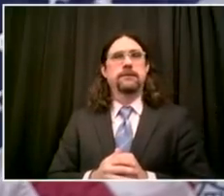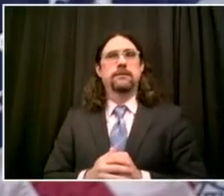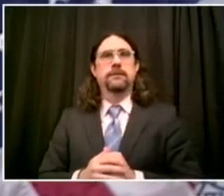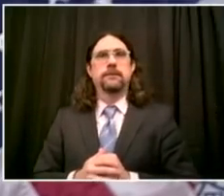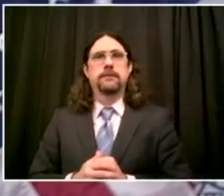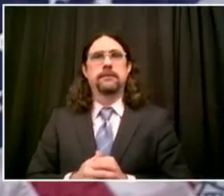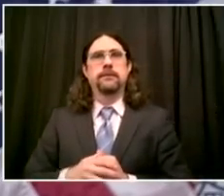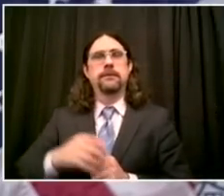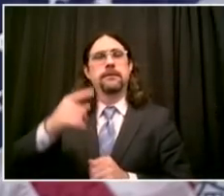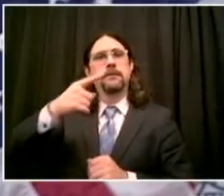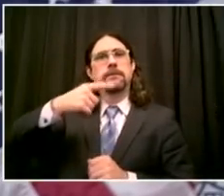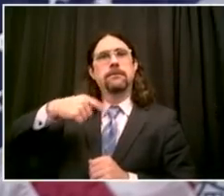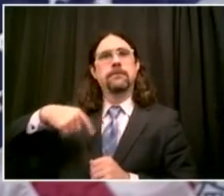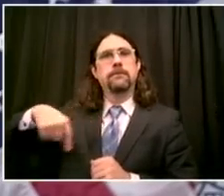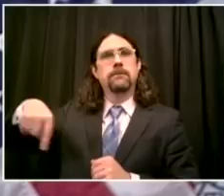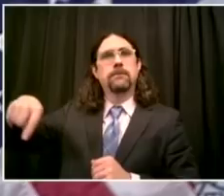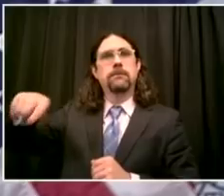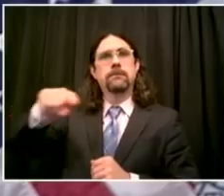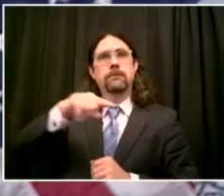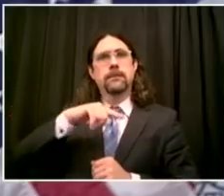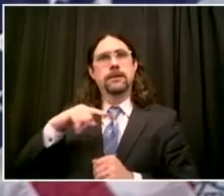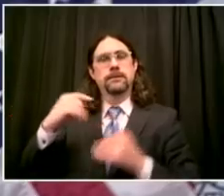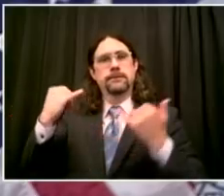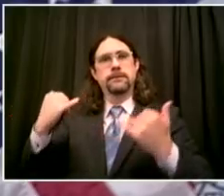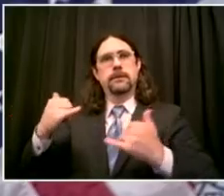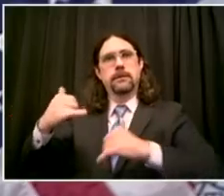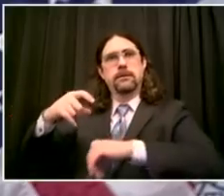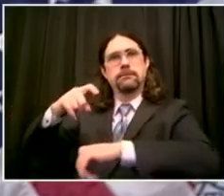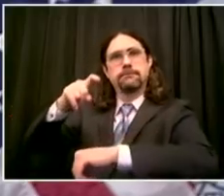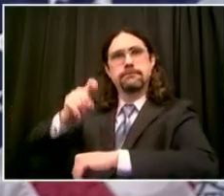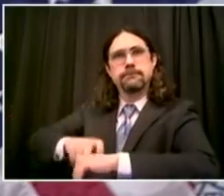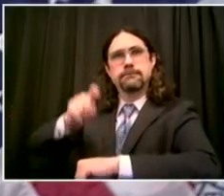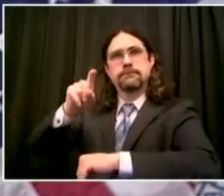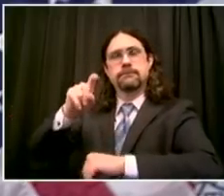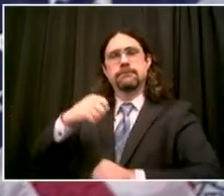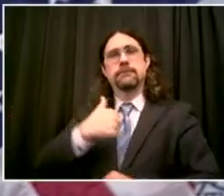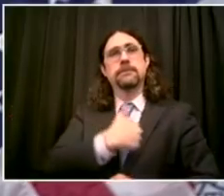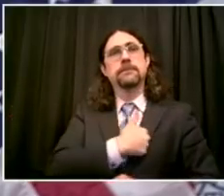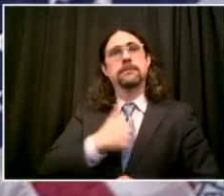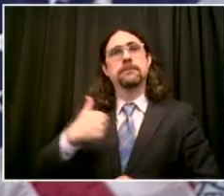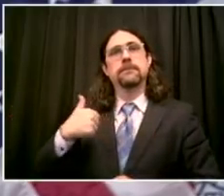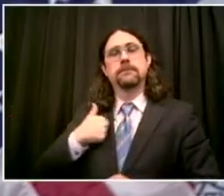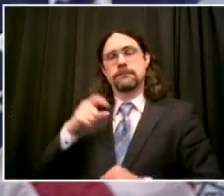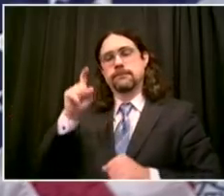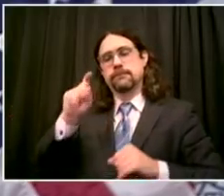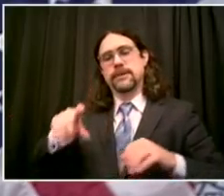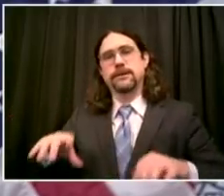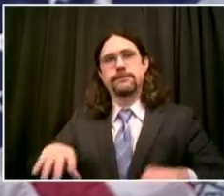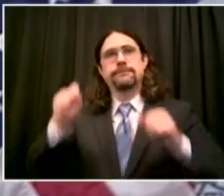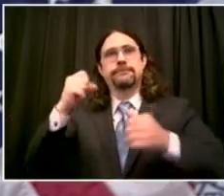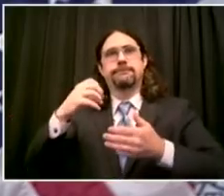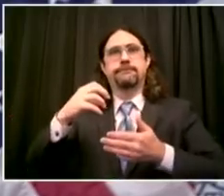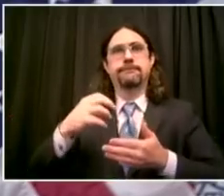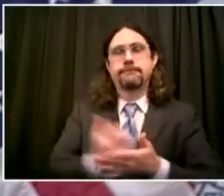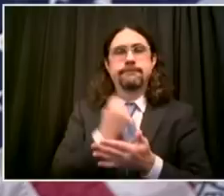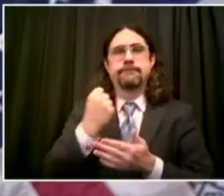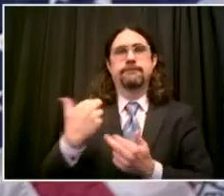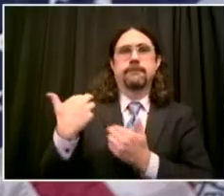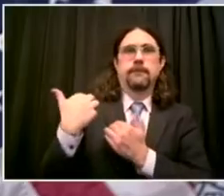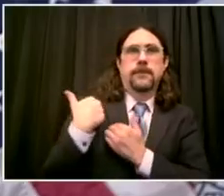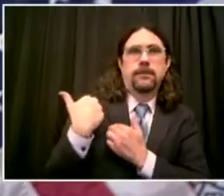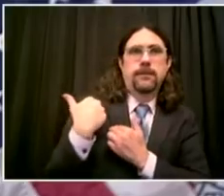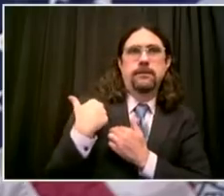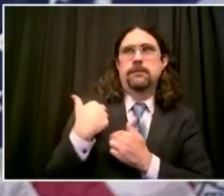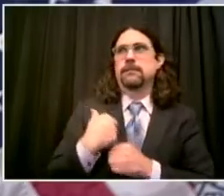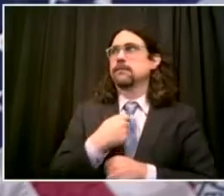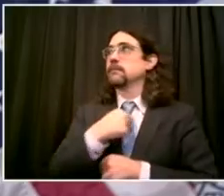generation in our time and to overcome a very, very difficult foe. And as we get ready for